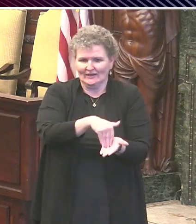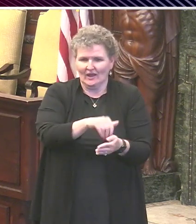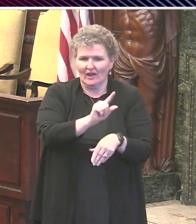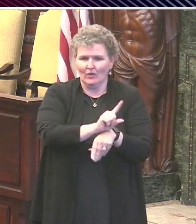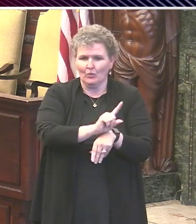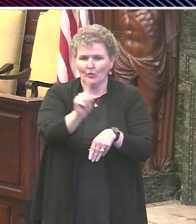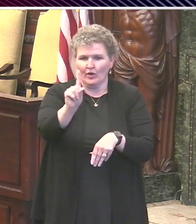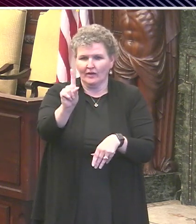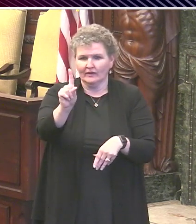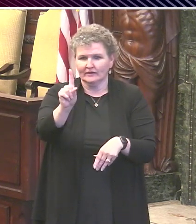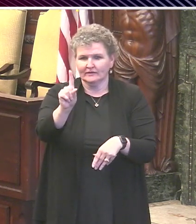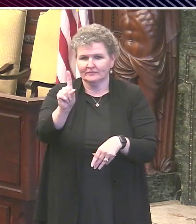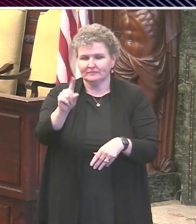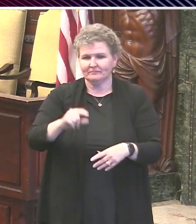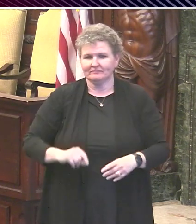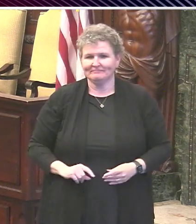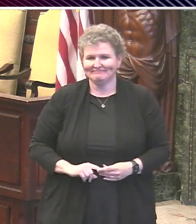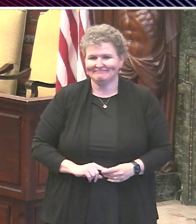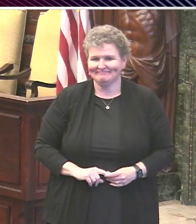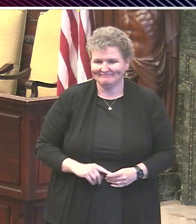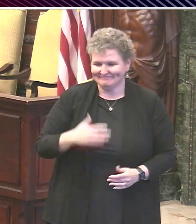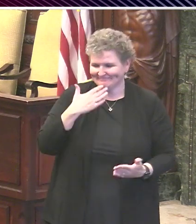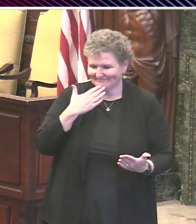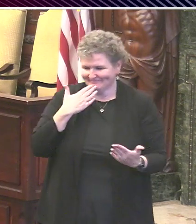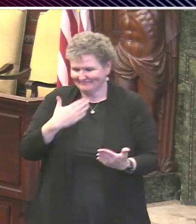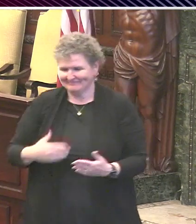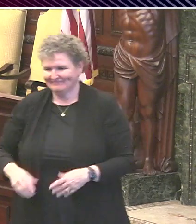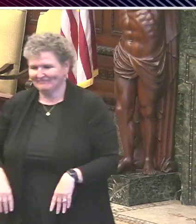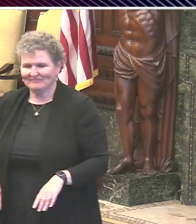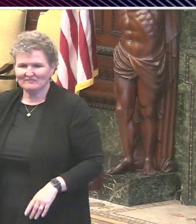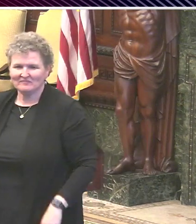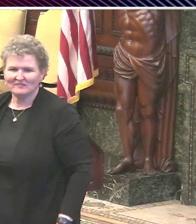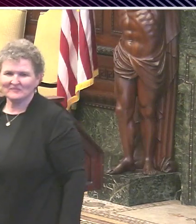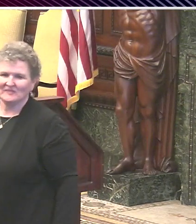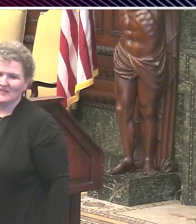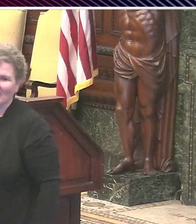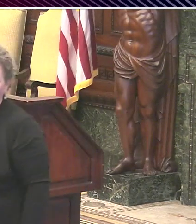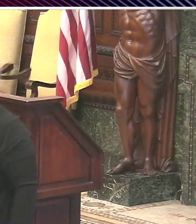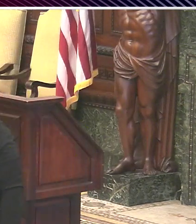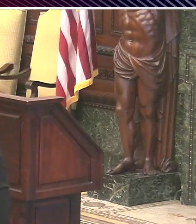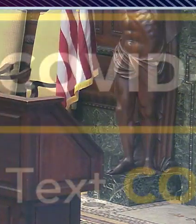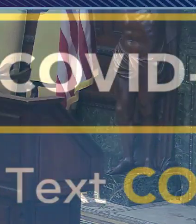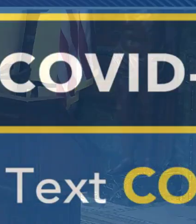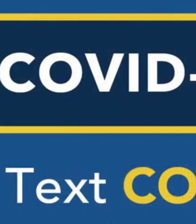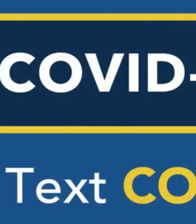Thank you. Thanks. Thank you. Yeah.